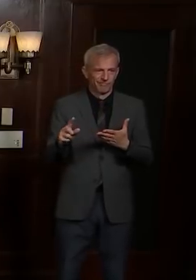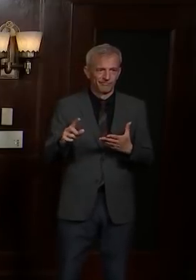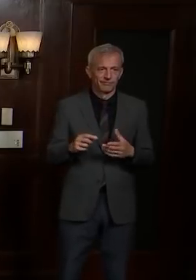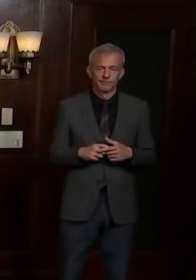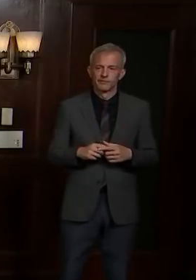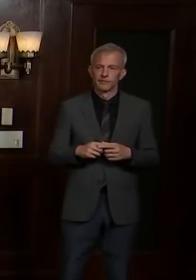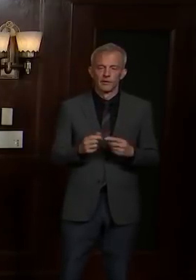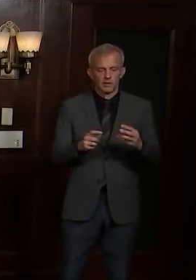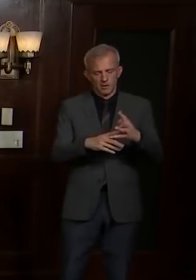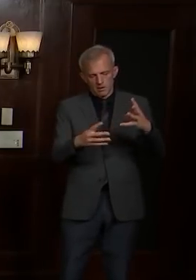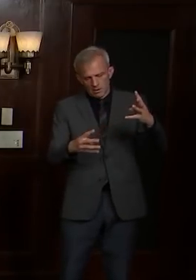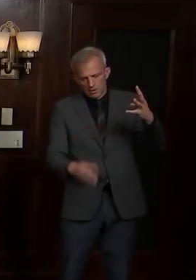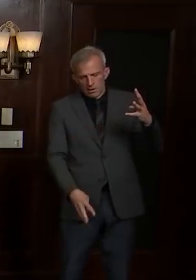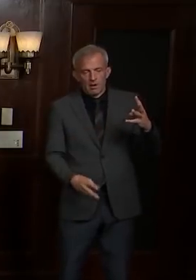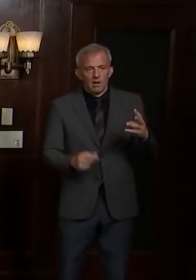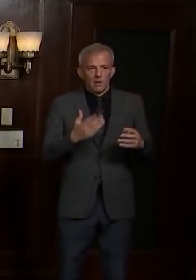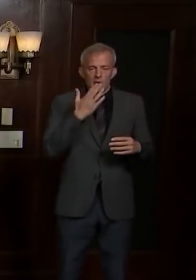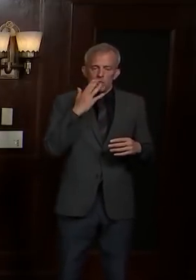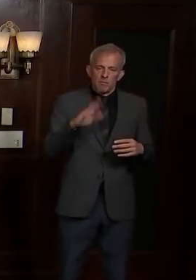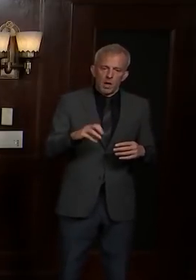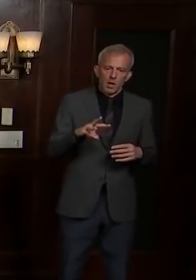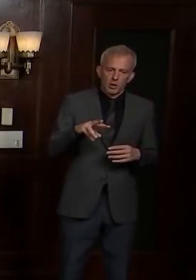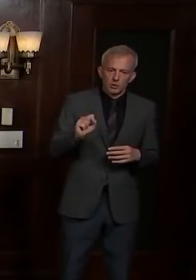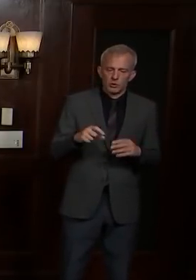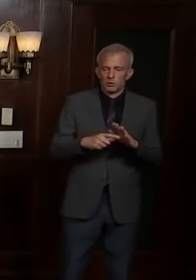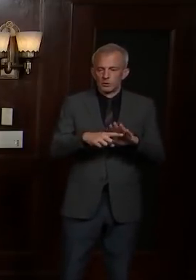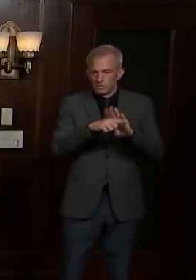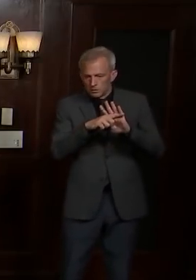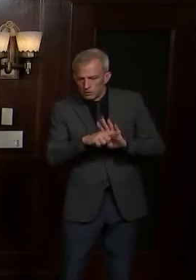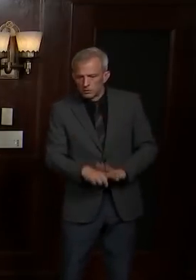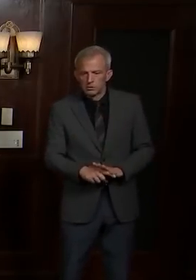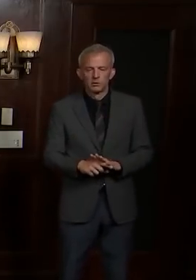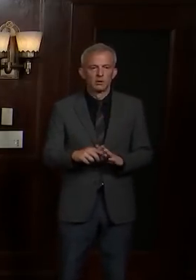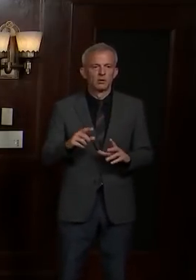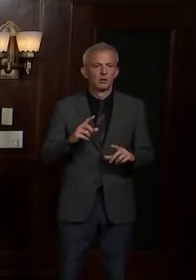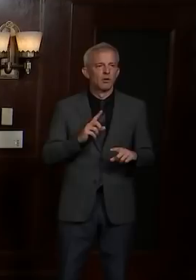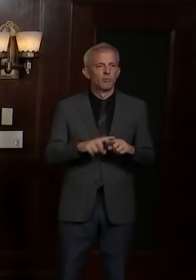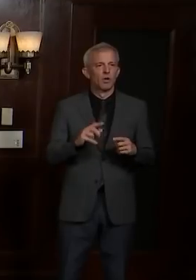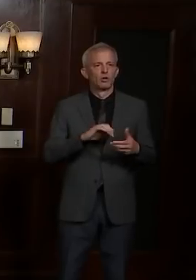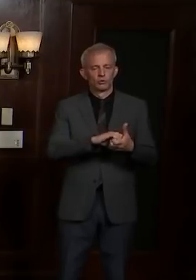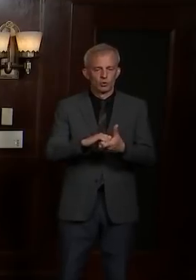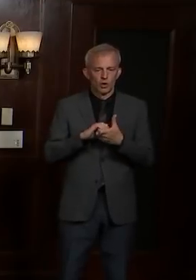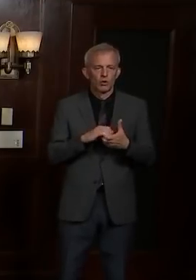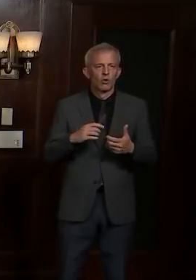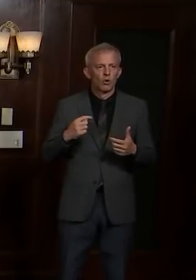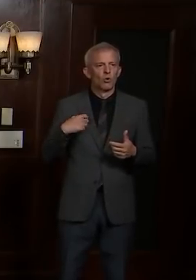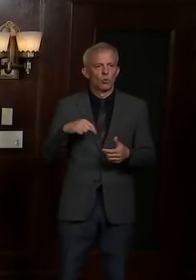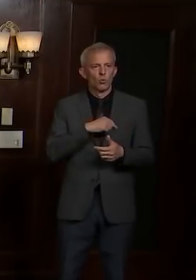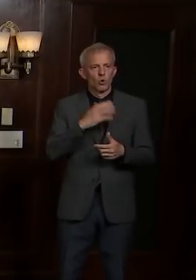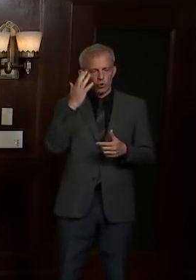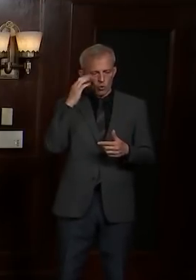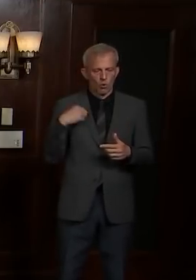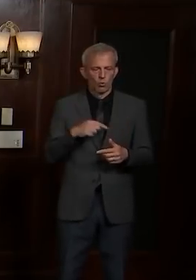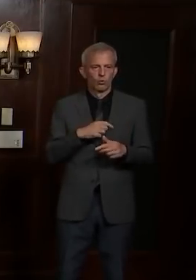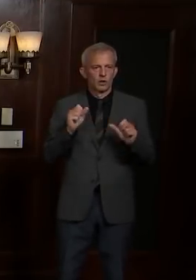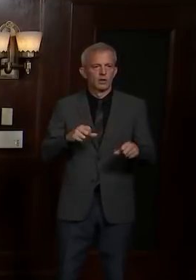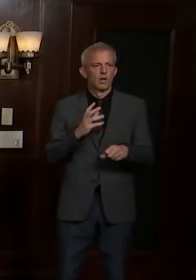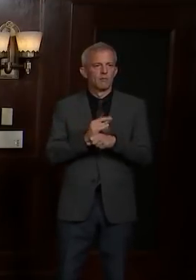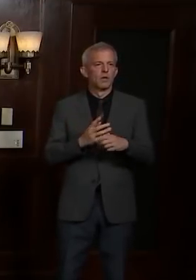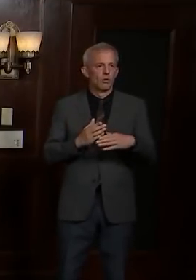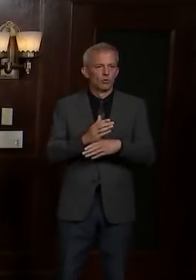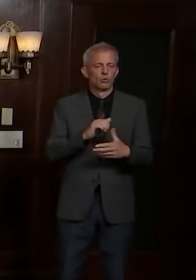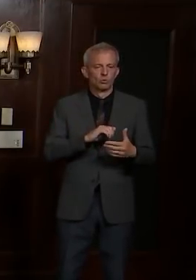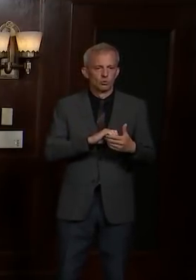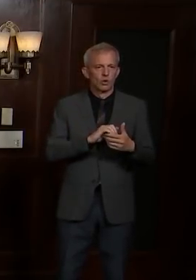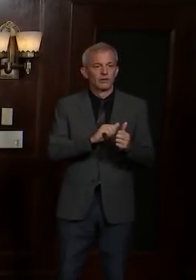no end in sight. But together, we know how strong we are, how we can get through this together, how we will